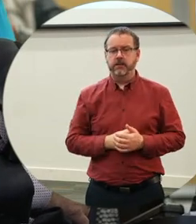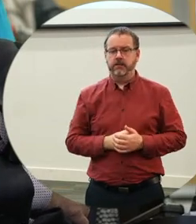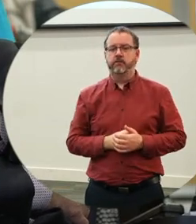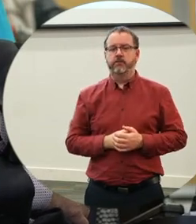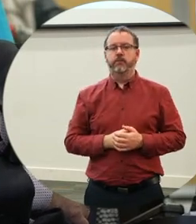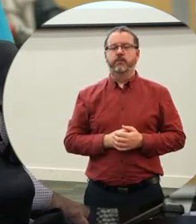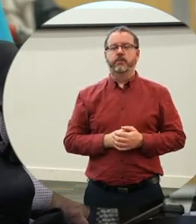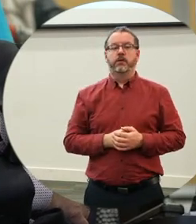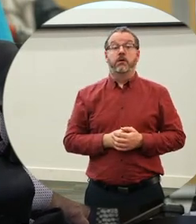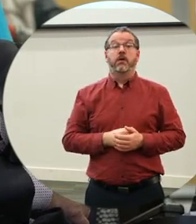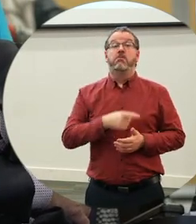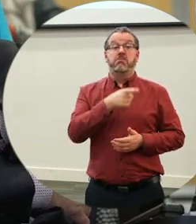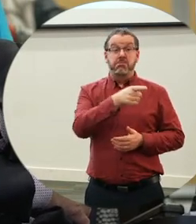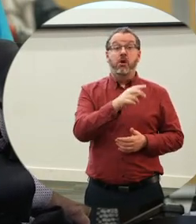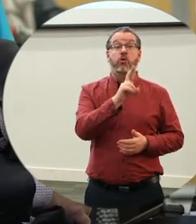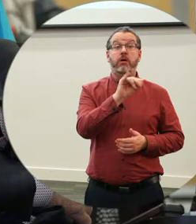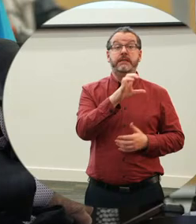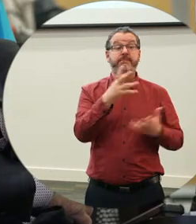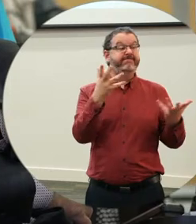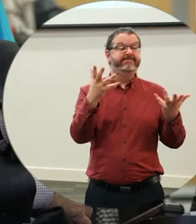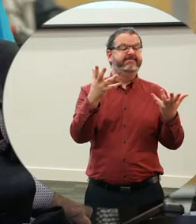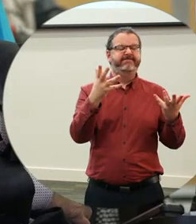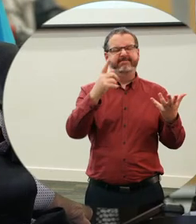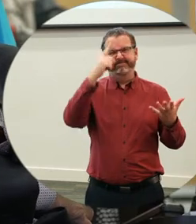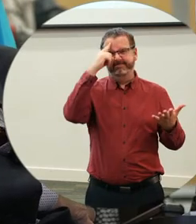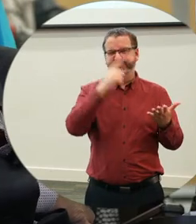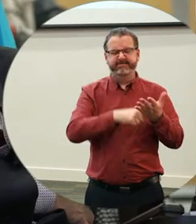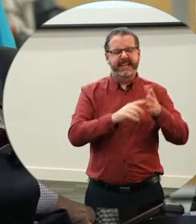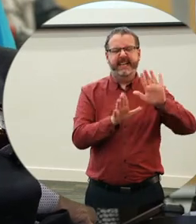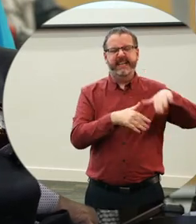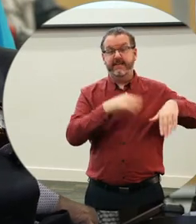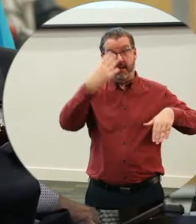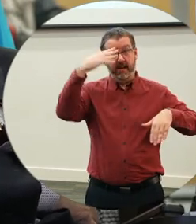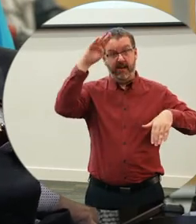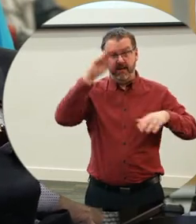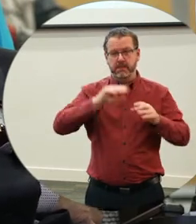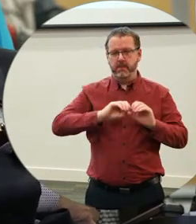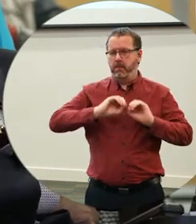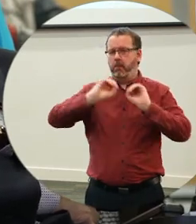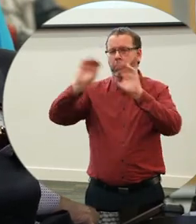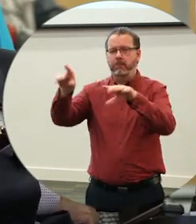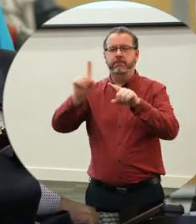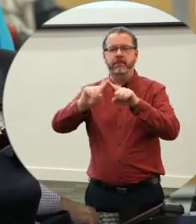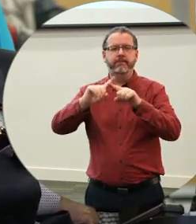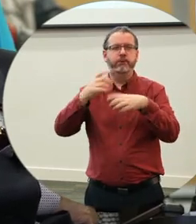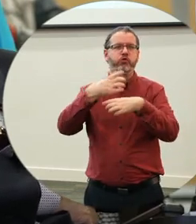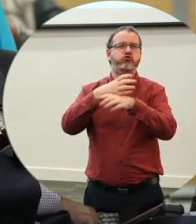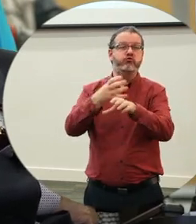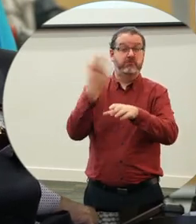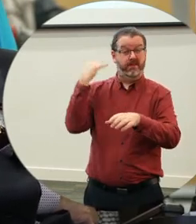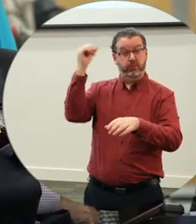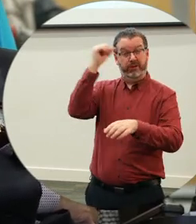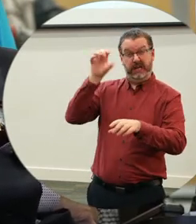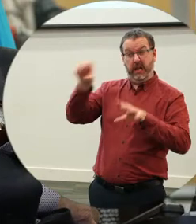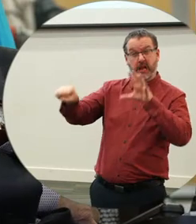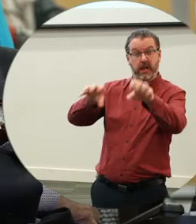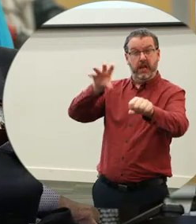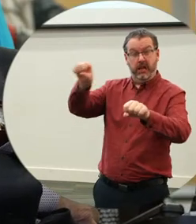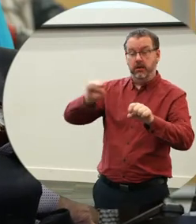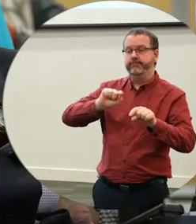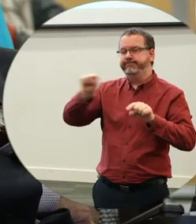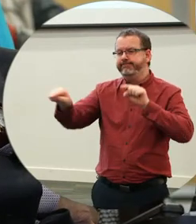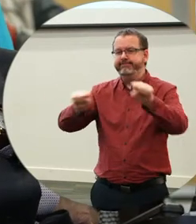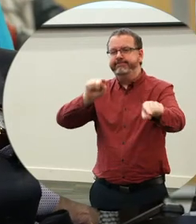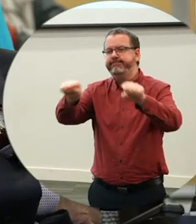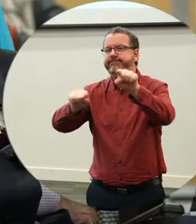and worked in other parts of the Commonwealth to, you know, set up police forces. With the smooth transition to the